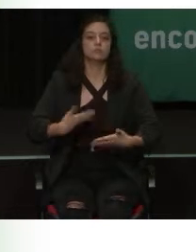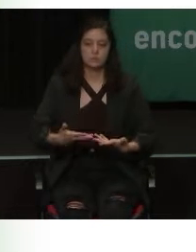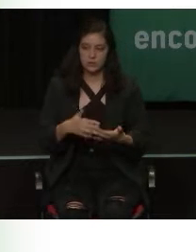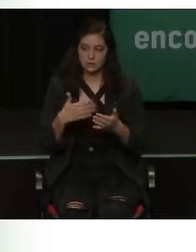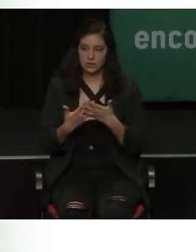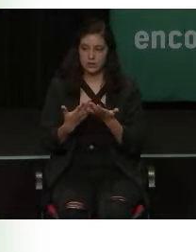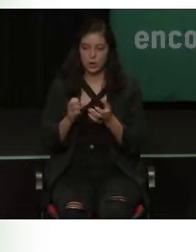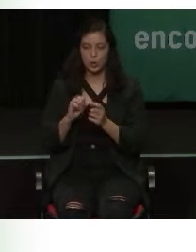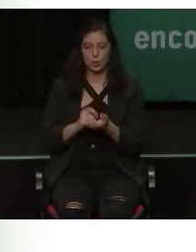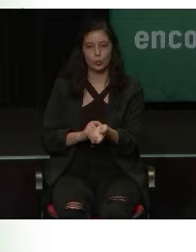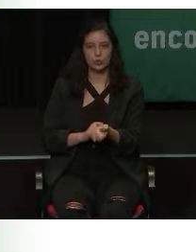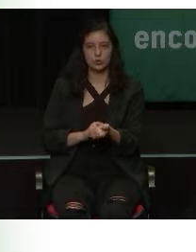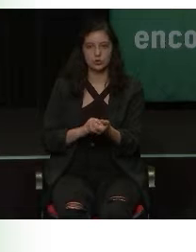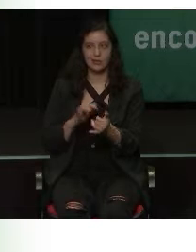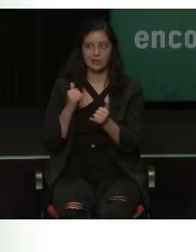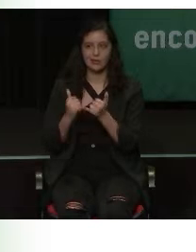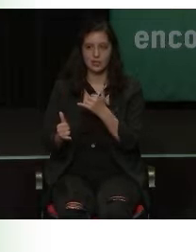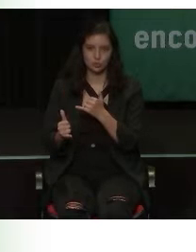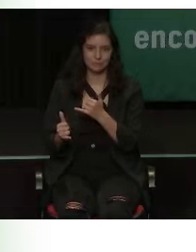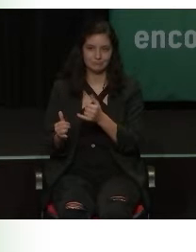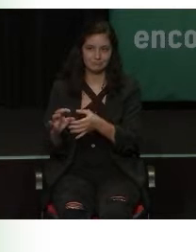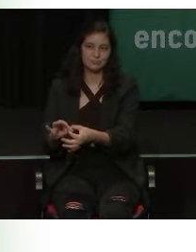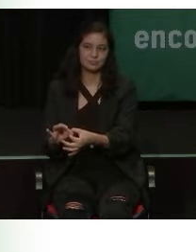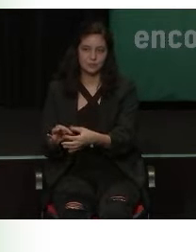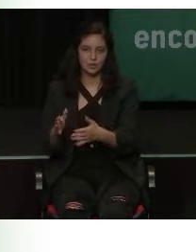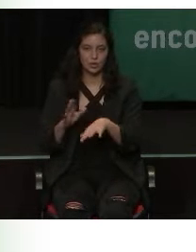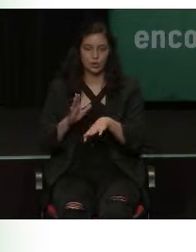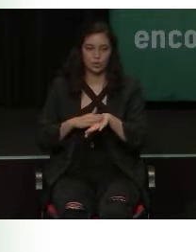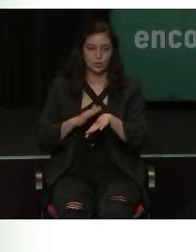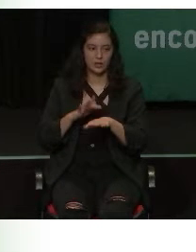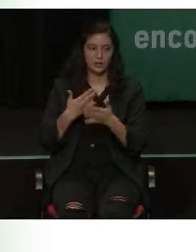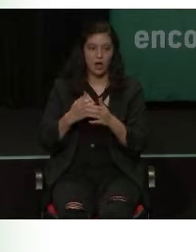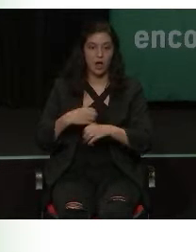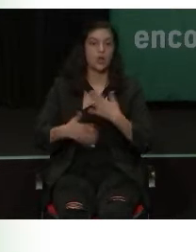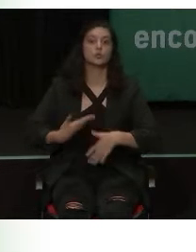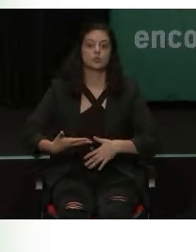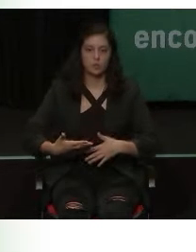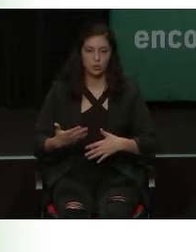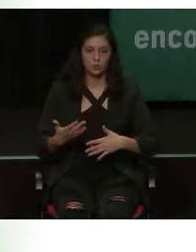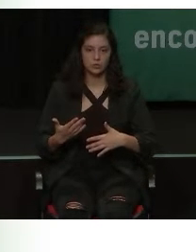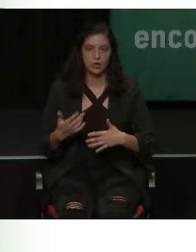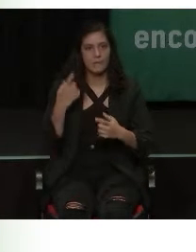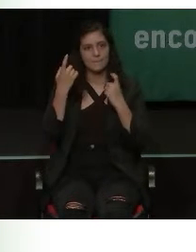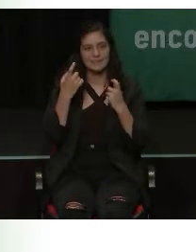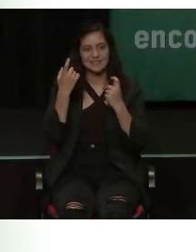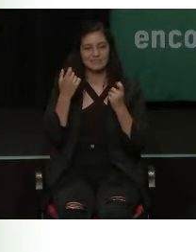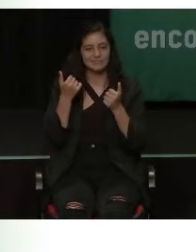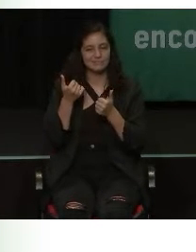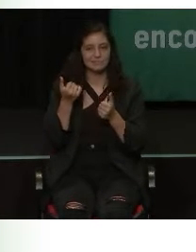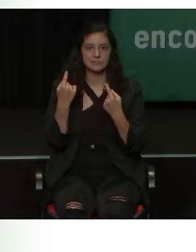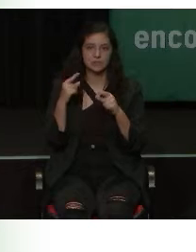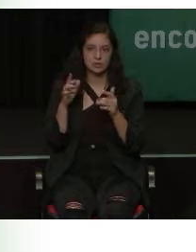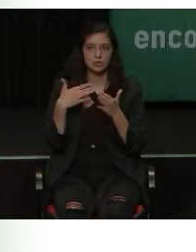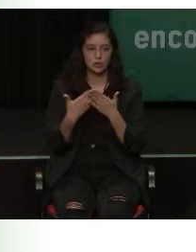people with different traits are more involved in risky behaviors because they